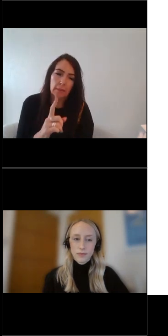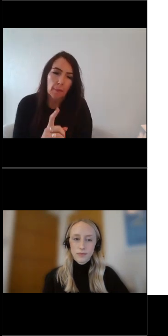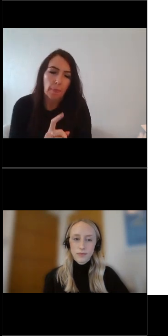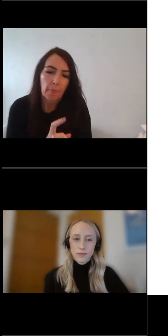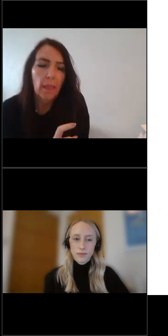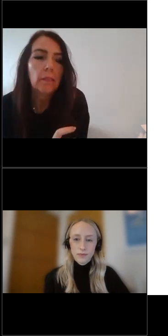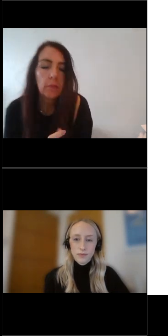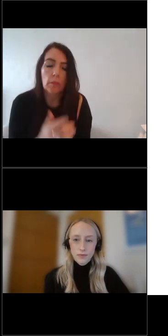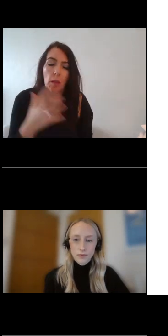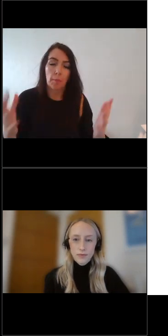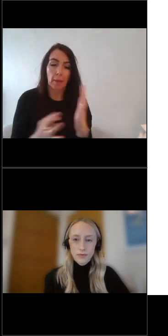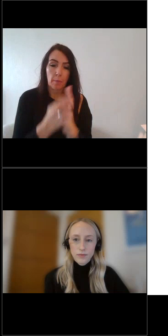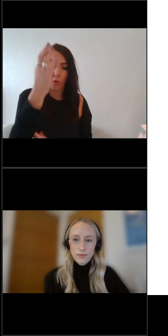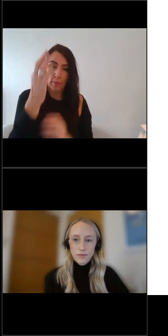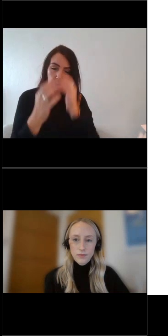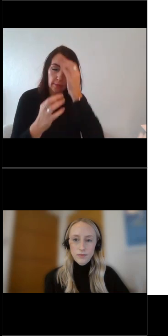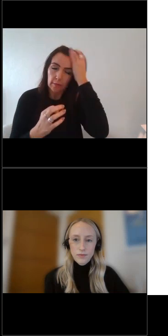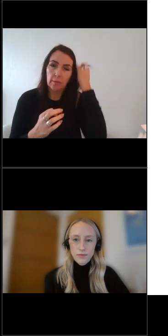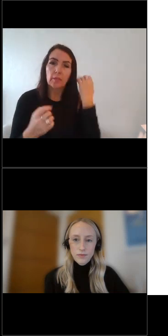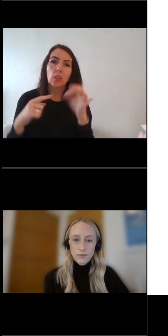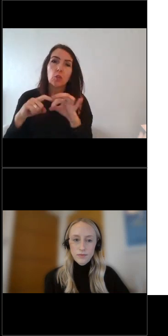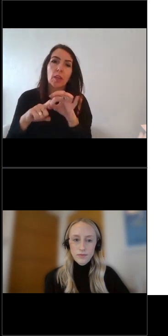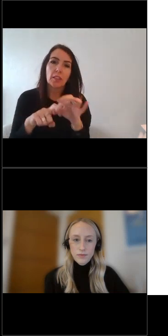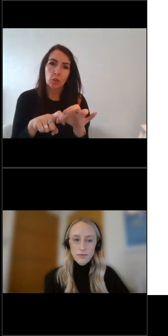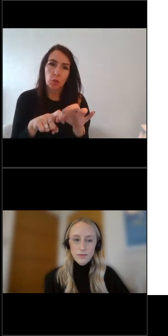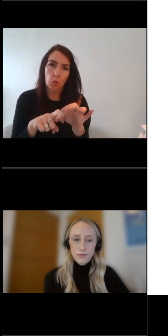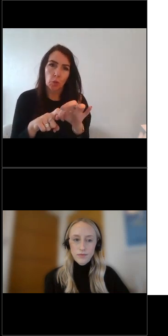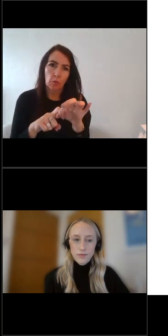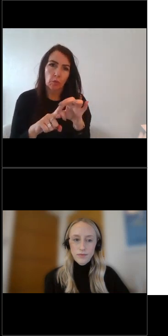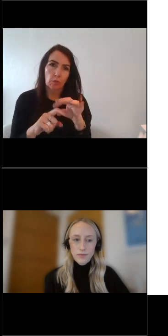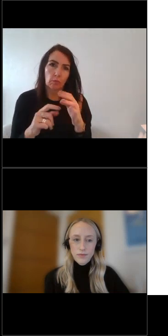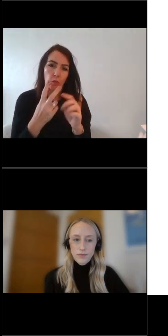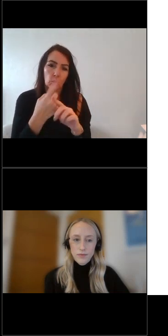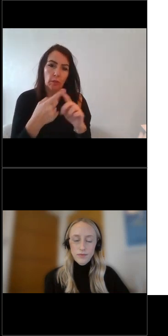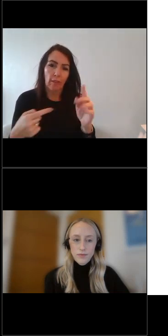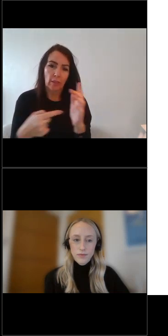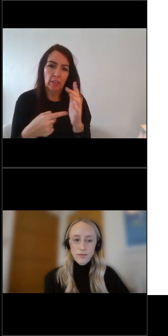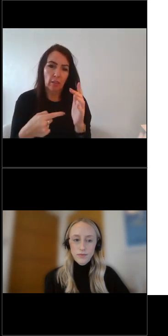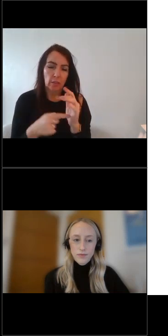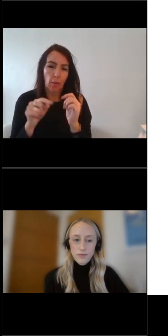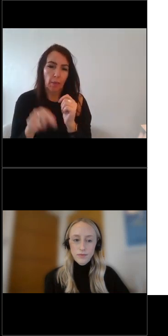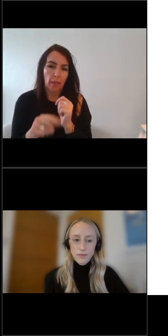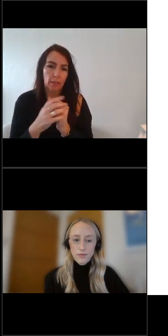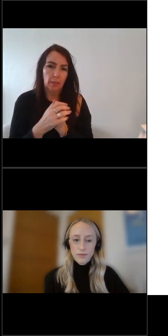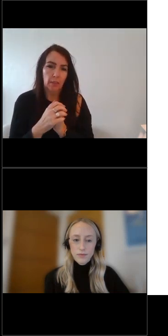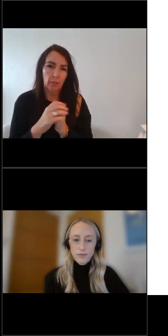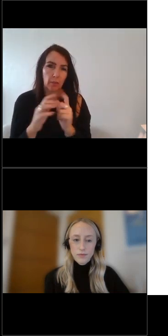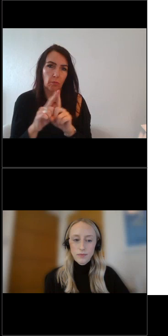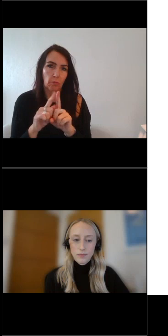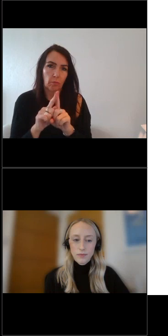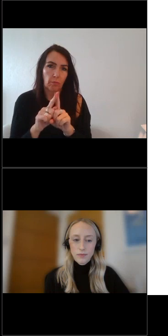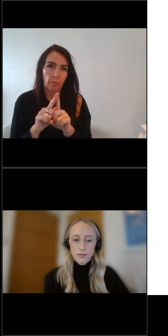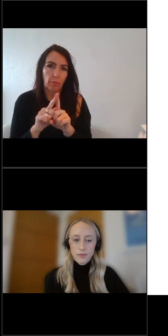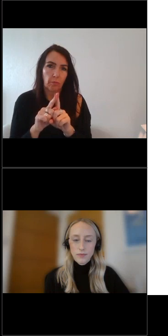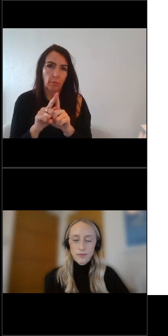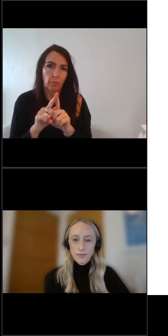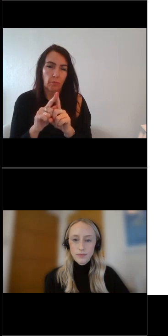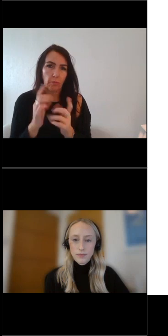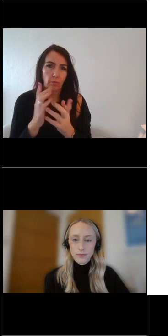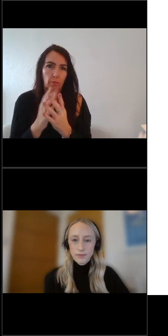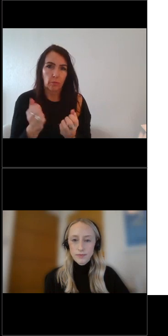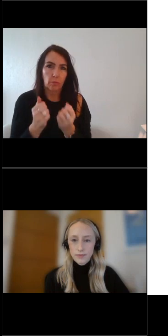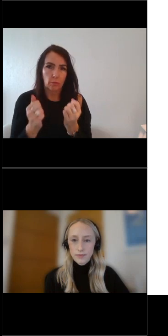big improvement. You can tow up to 2.5 tons, I think, with that one, and you can also have a really strong